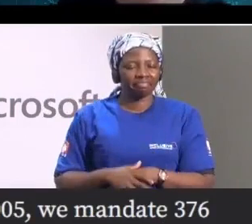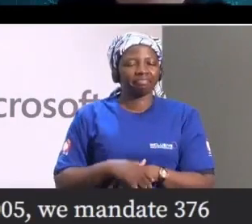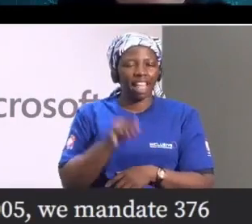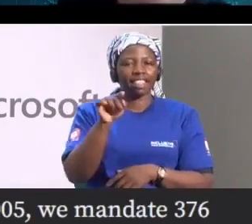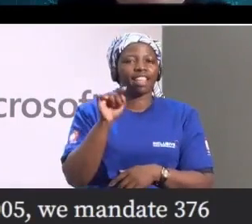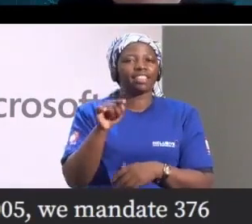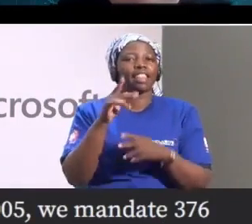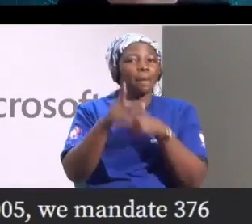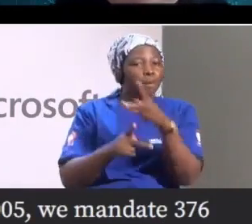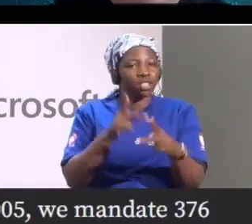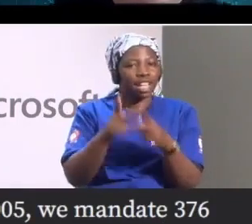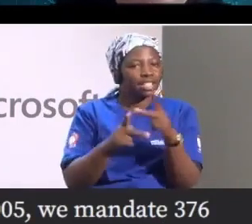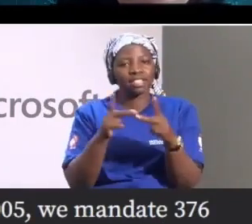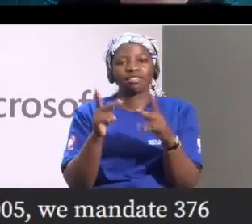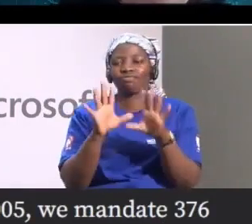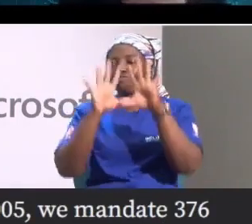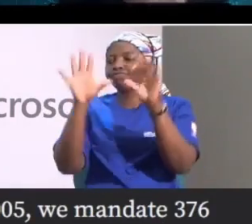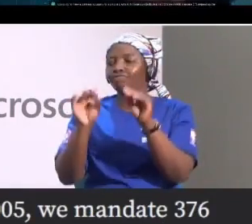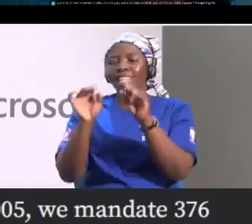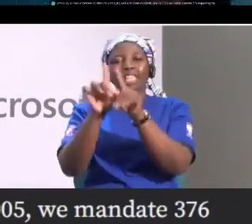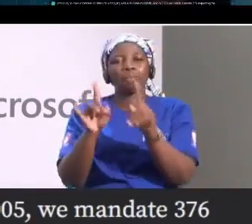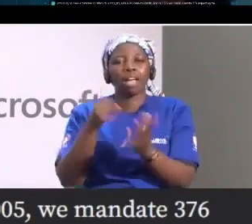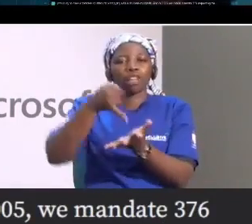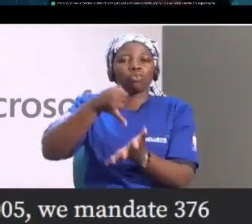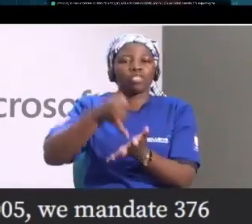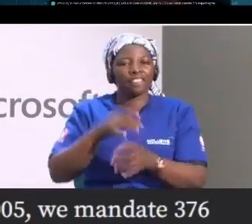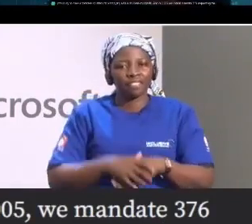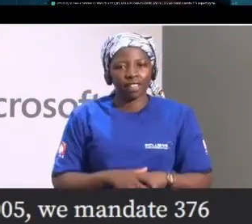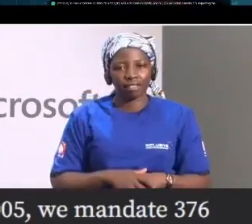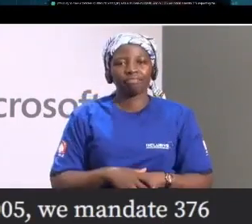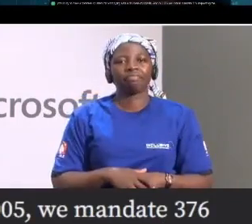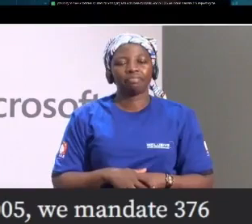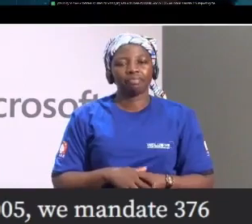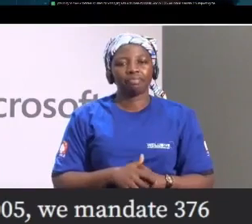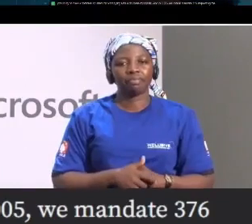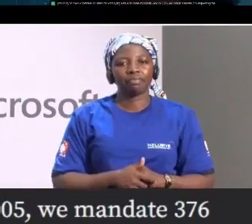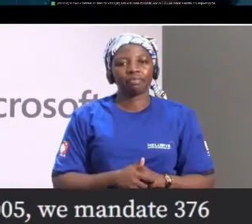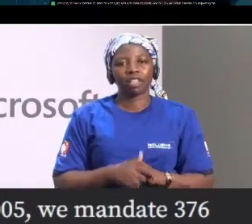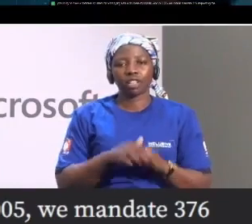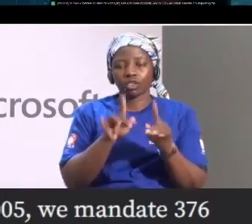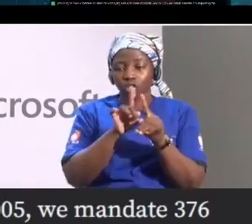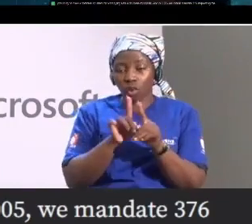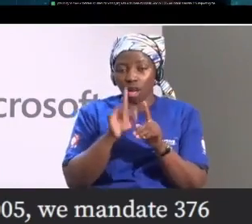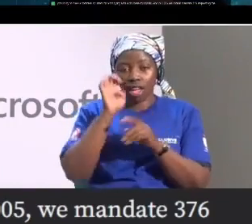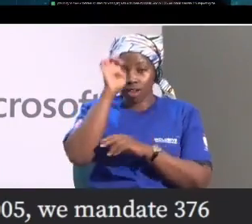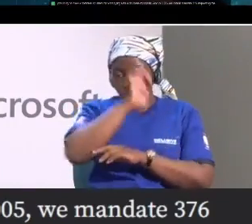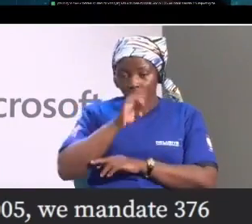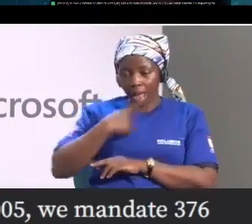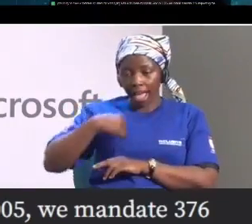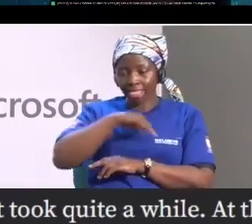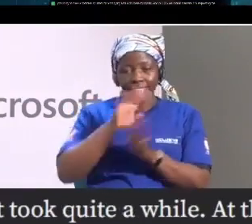process harmonized and inclusive. In parallel, in Europe, we were developing